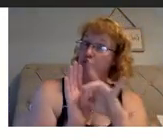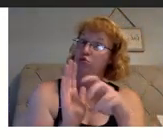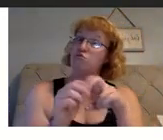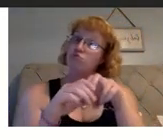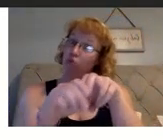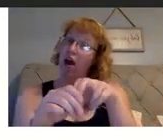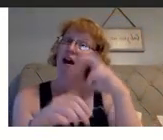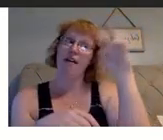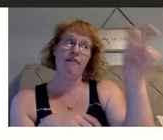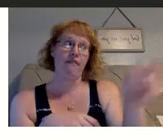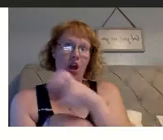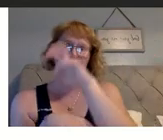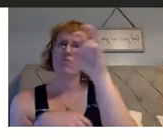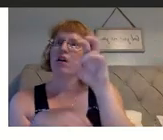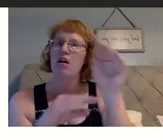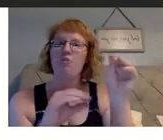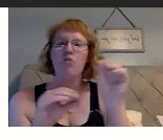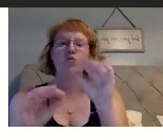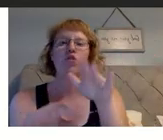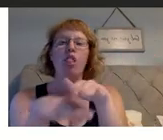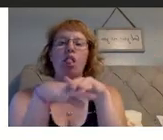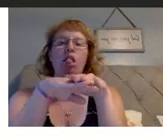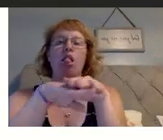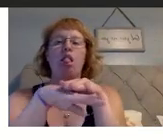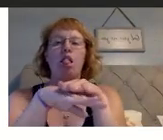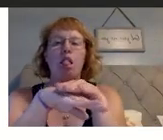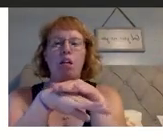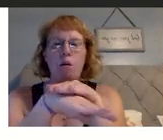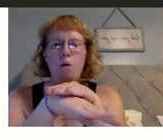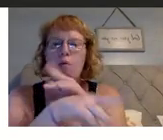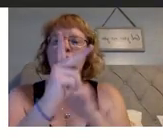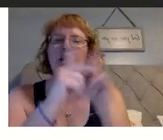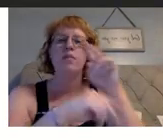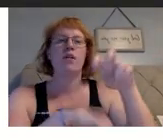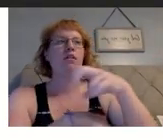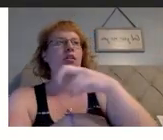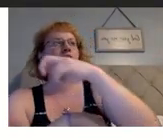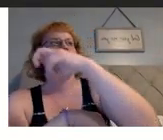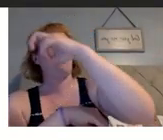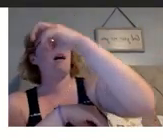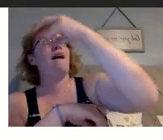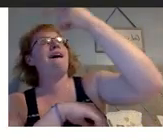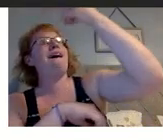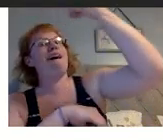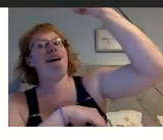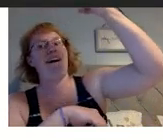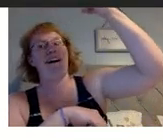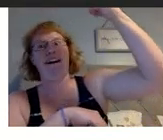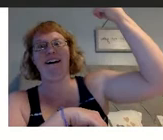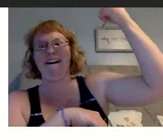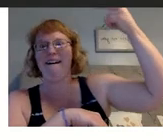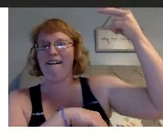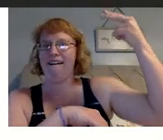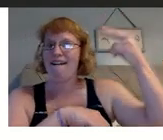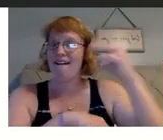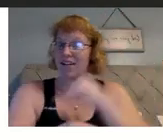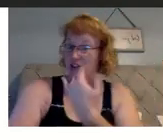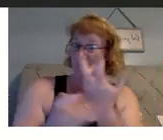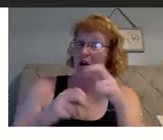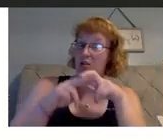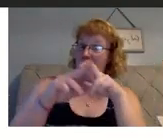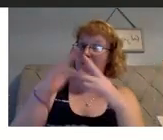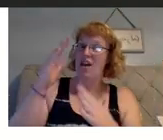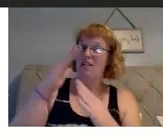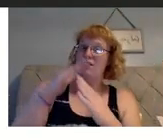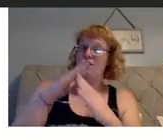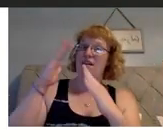wheel. The Ferris wheel moves slow. People go up very high. Jen wants to ride to the top